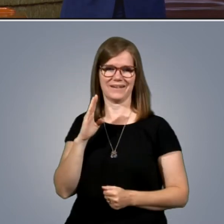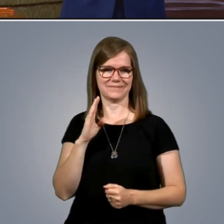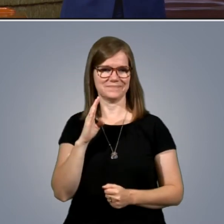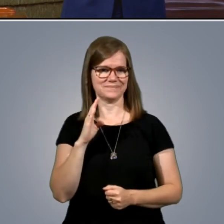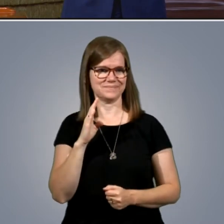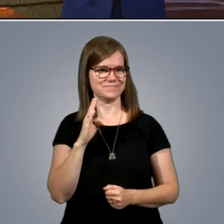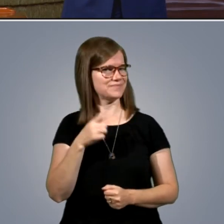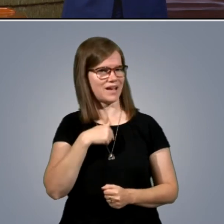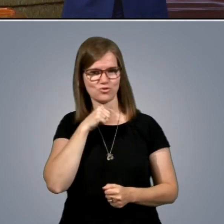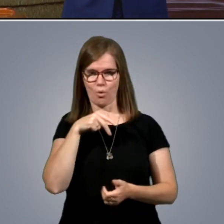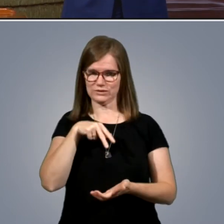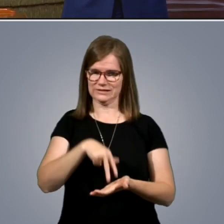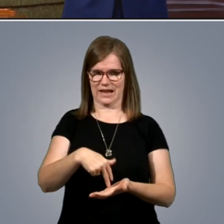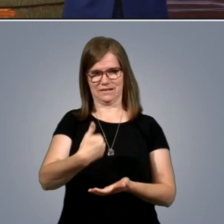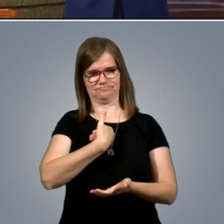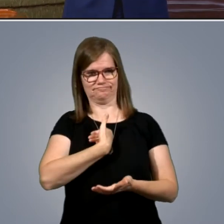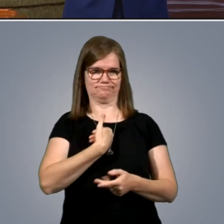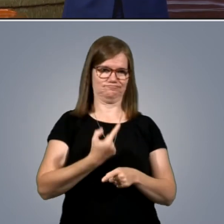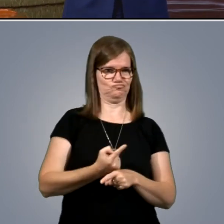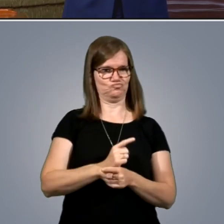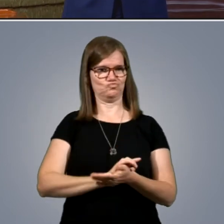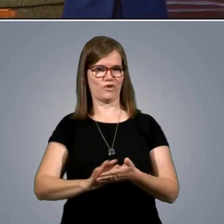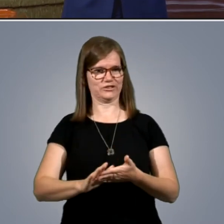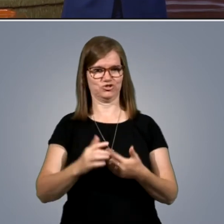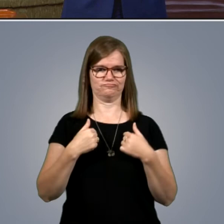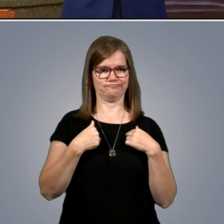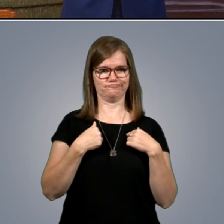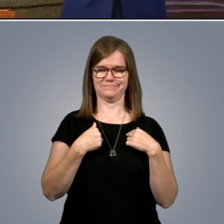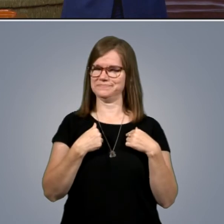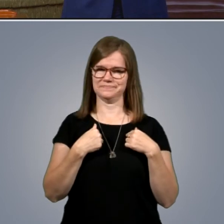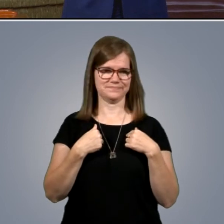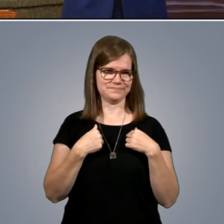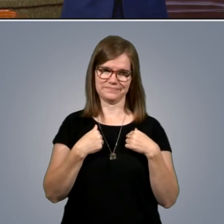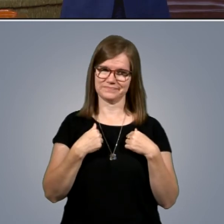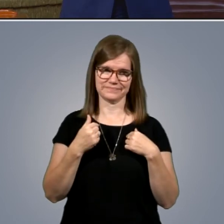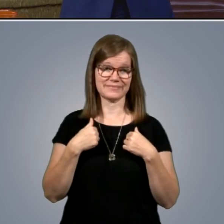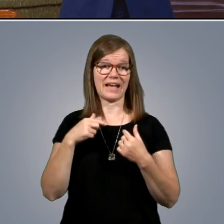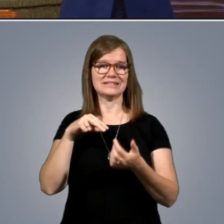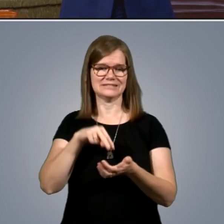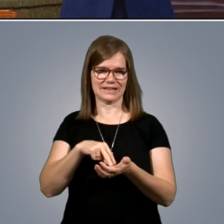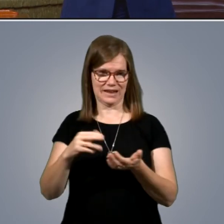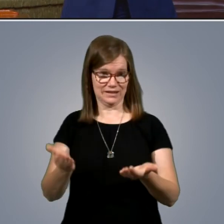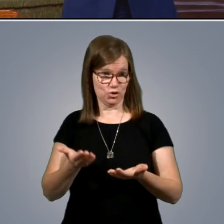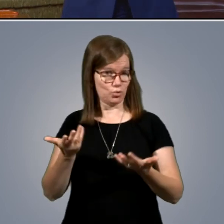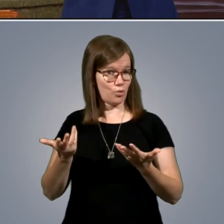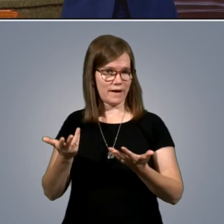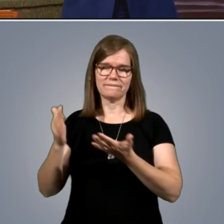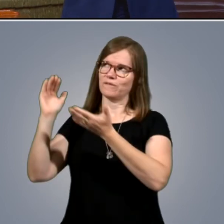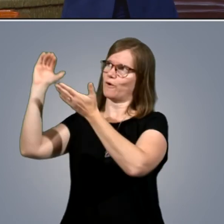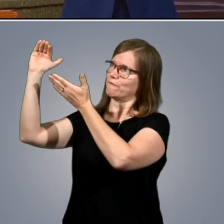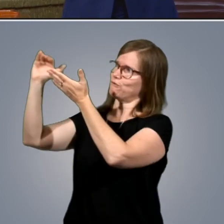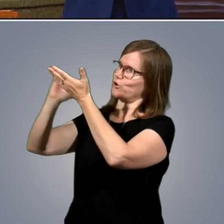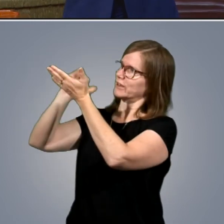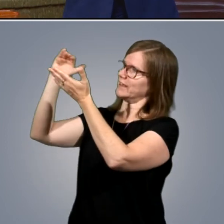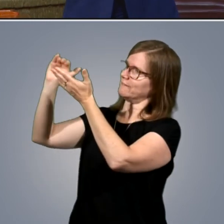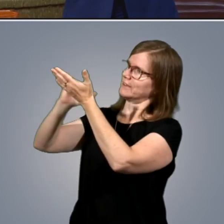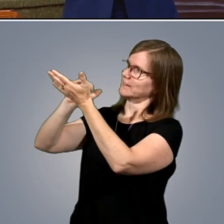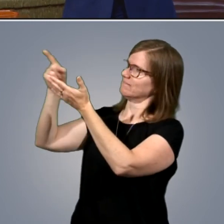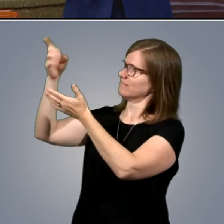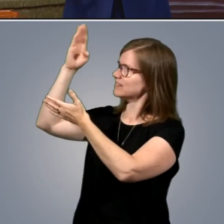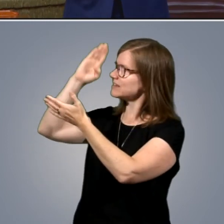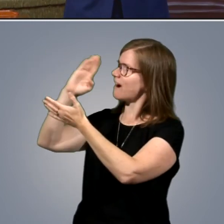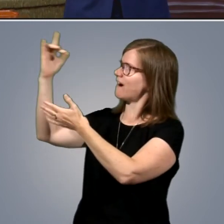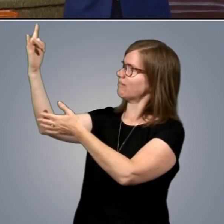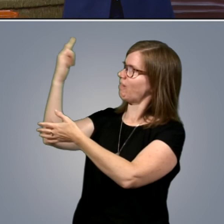I don't stand on my own righteousness. I stand here forgiven by a God who loved me